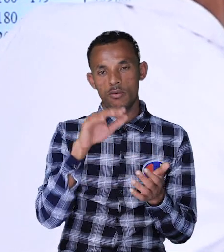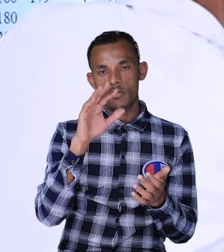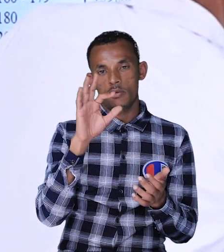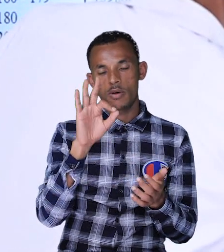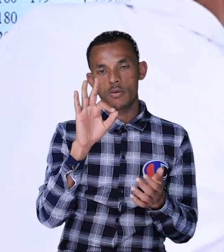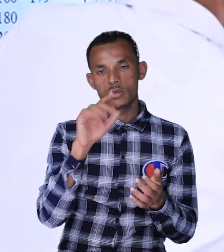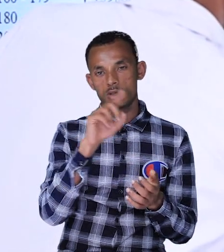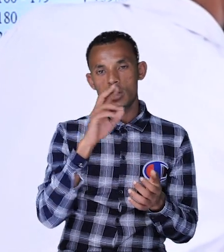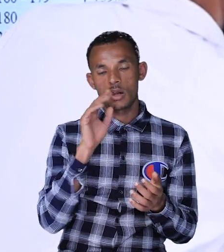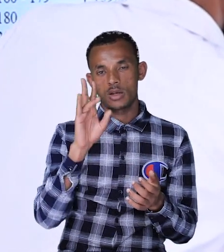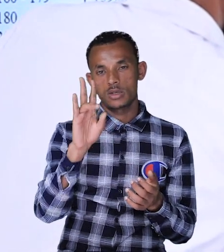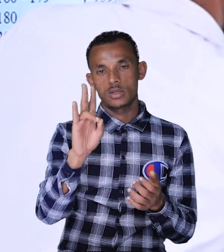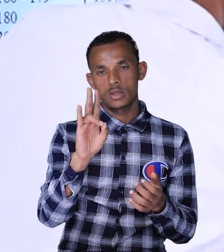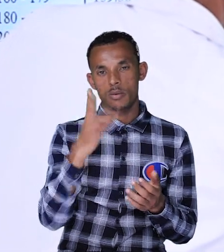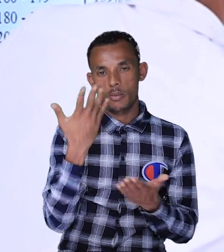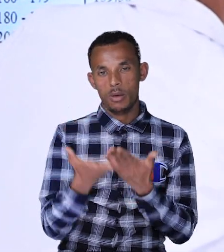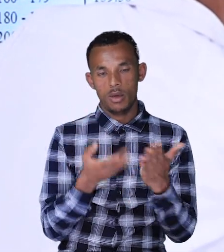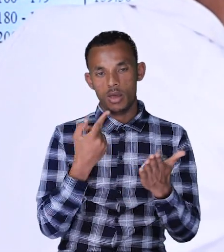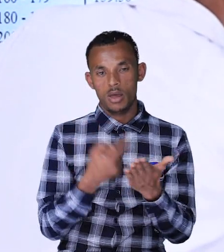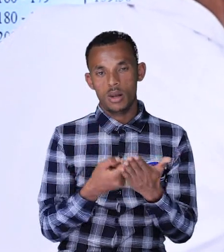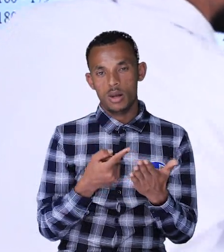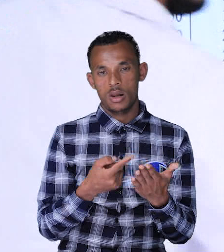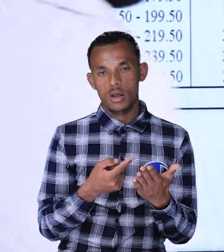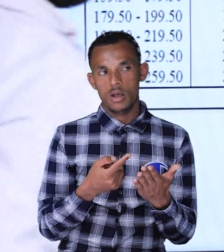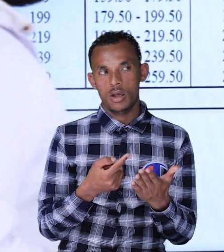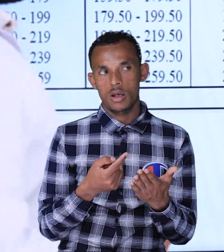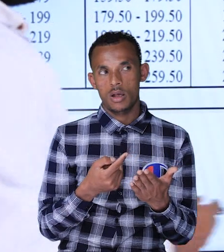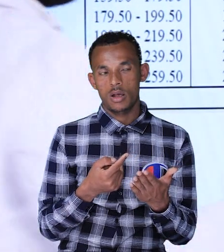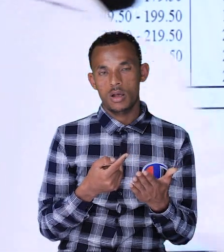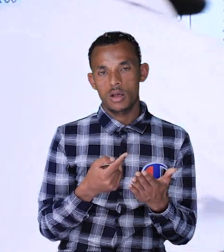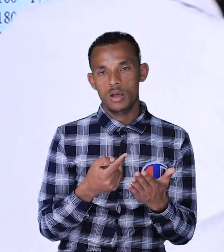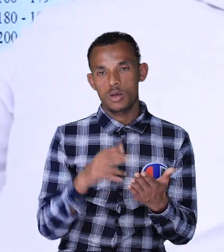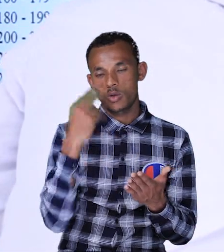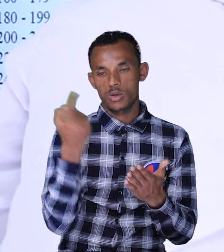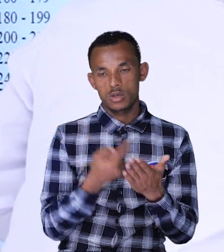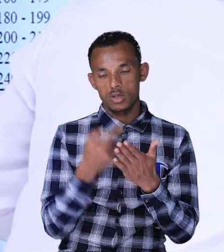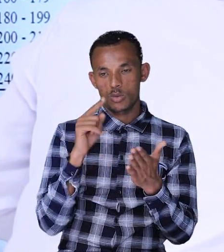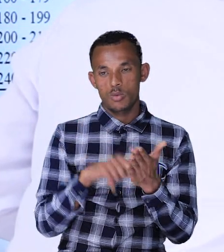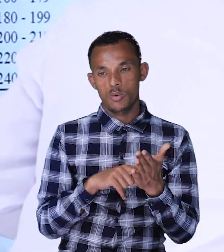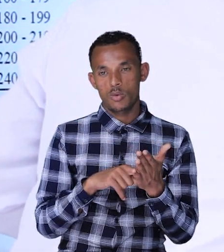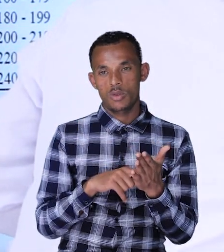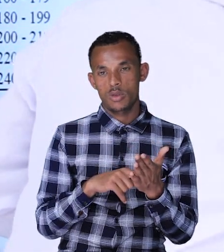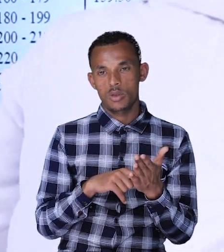maybe probably up to 7 maybe here. So and so on, using these pointers,